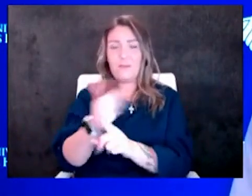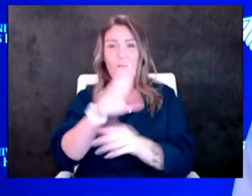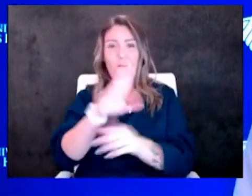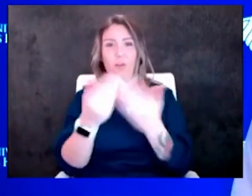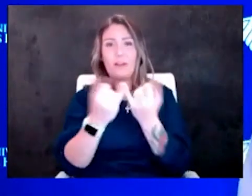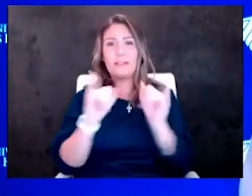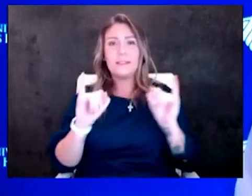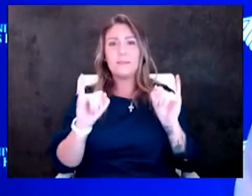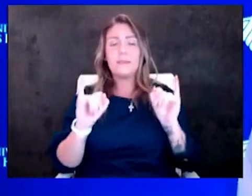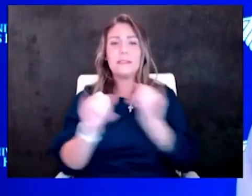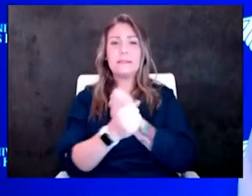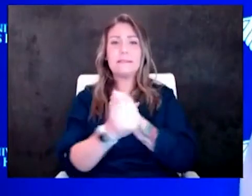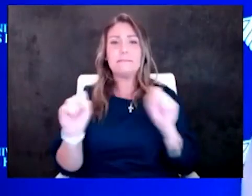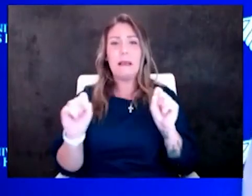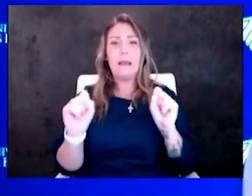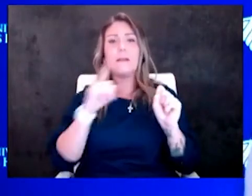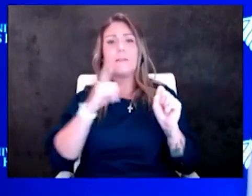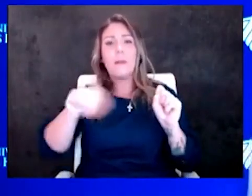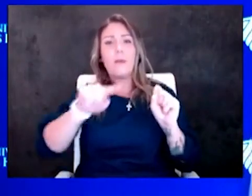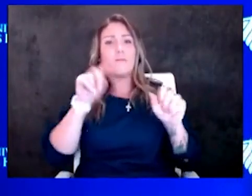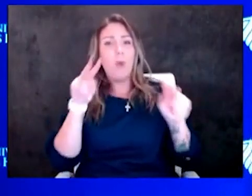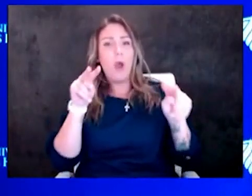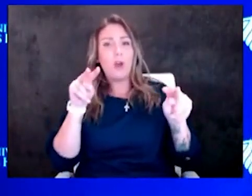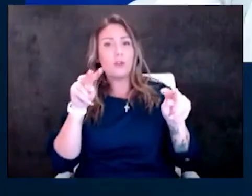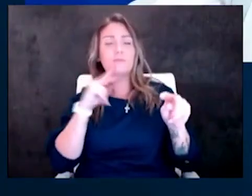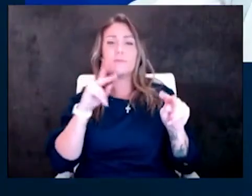and so I think that is certainly encouraging.